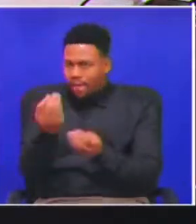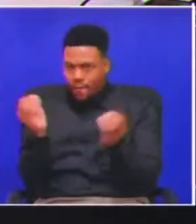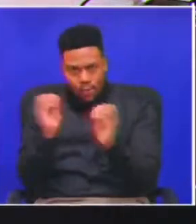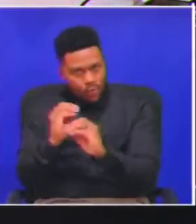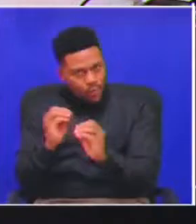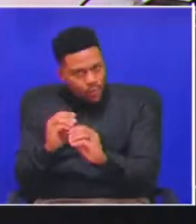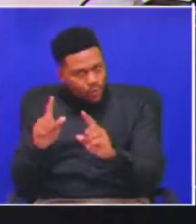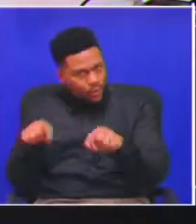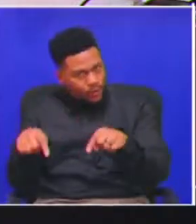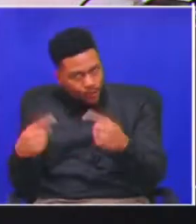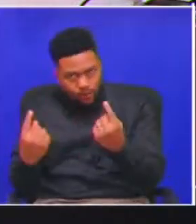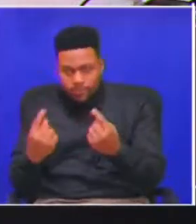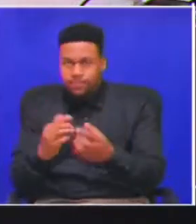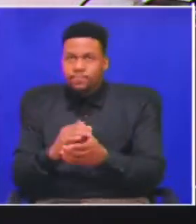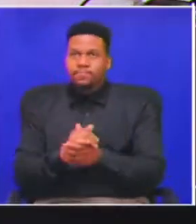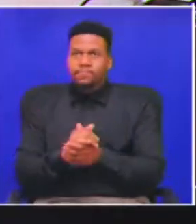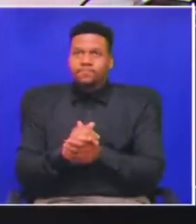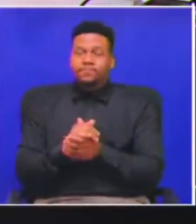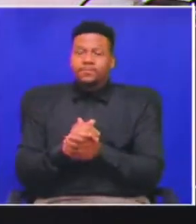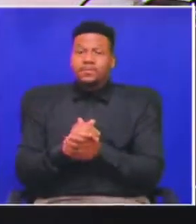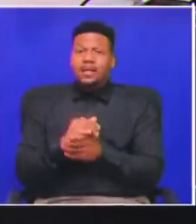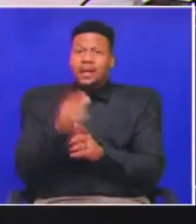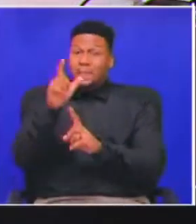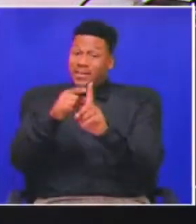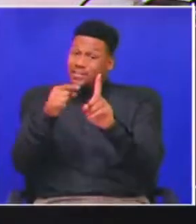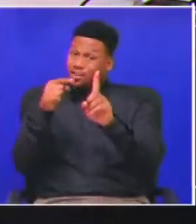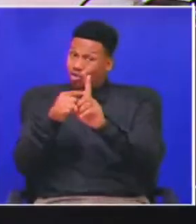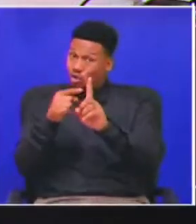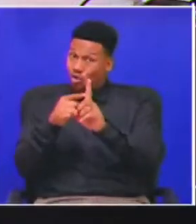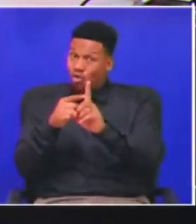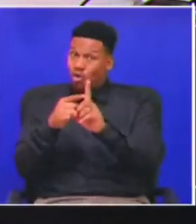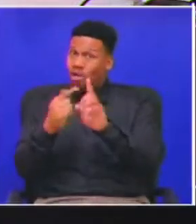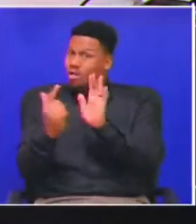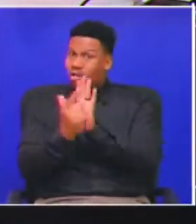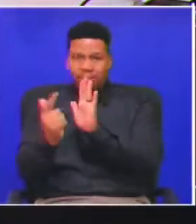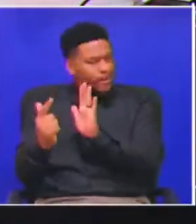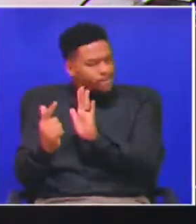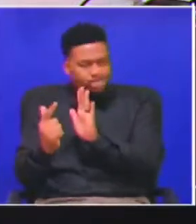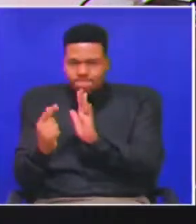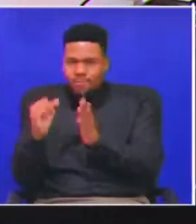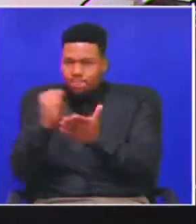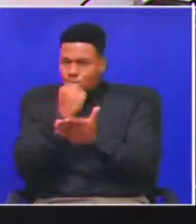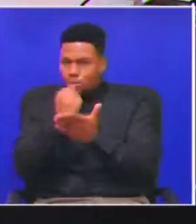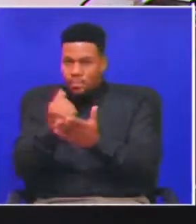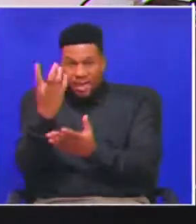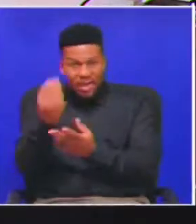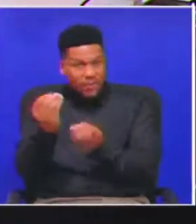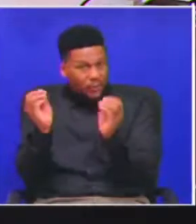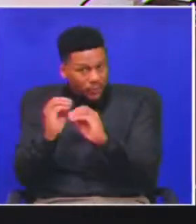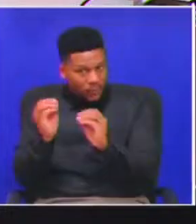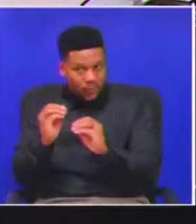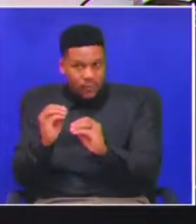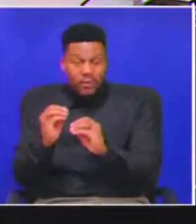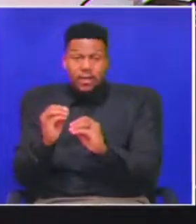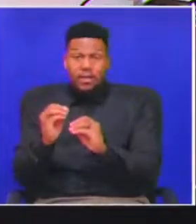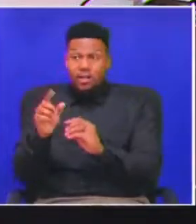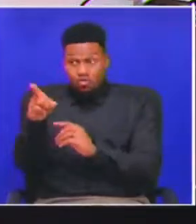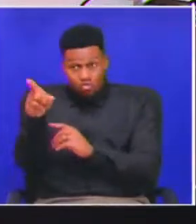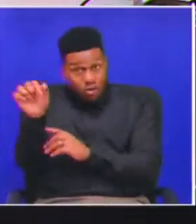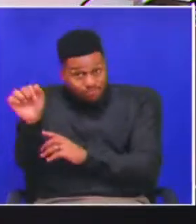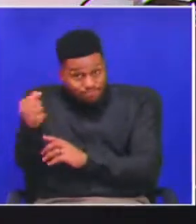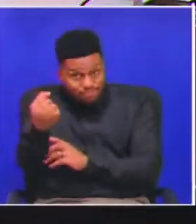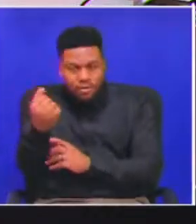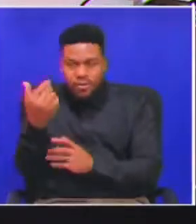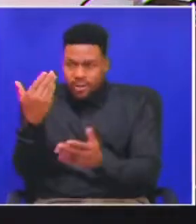an illegal, undocumented immigrant as an offense that is punishable through imprisonment or